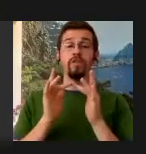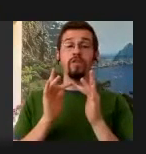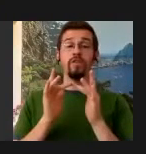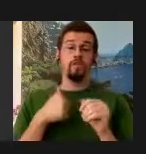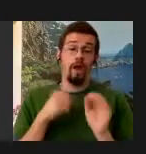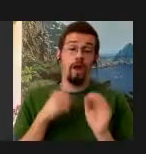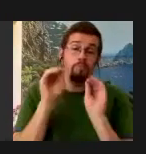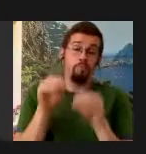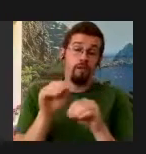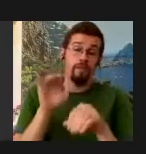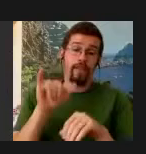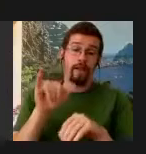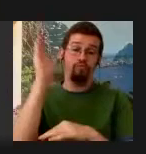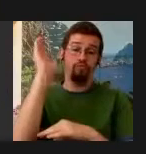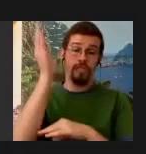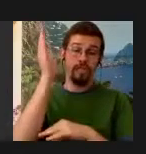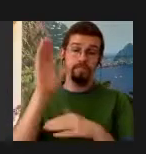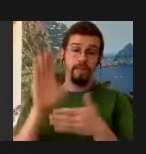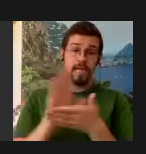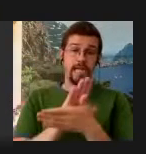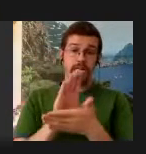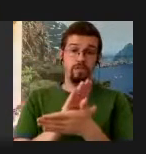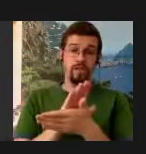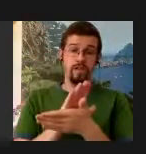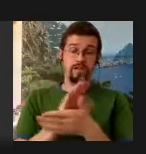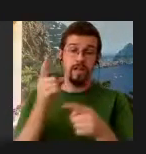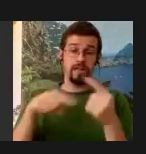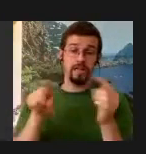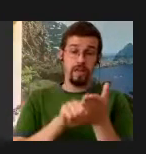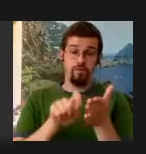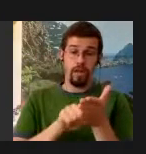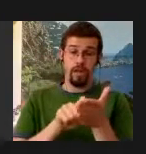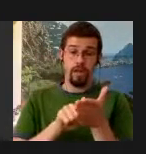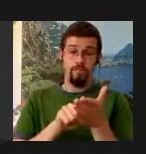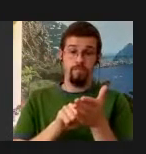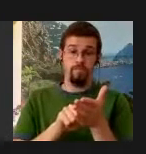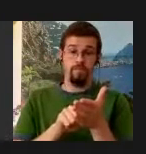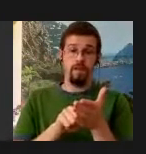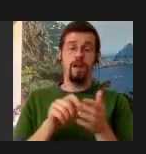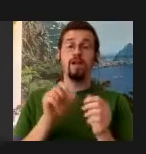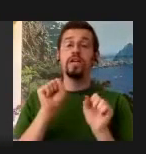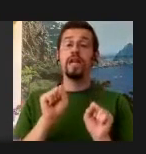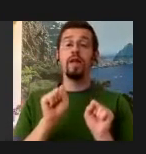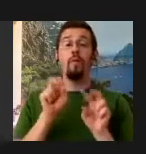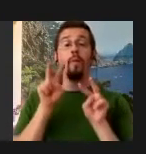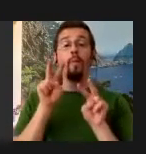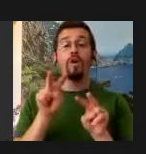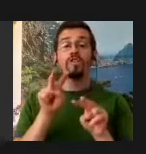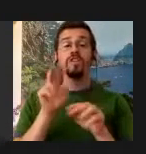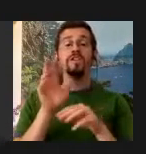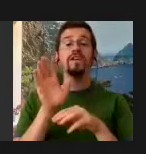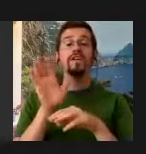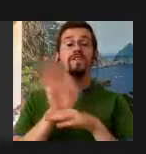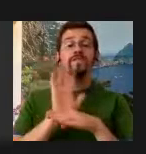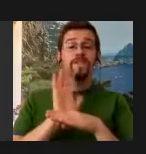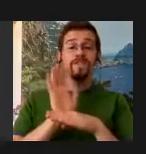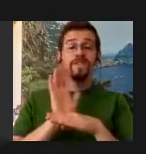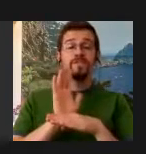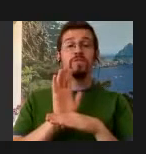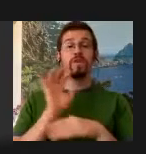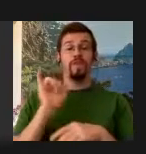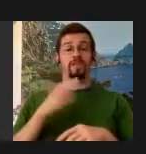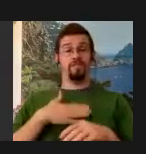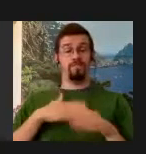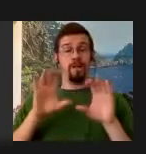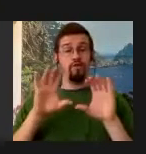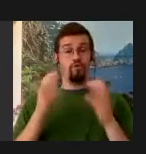on our website. SignWriting website. And so you can watch the video. And so I have my book, but it is